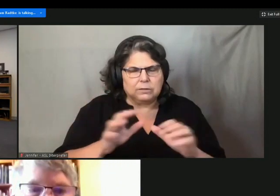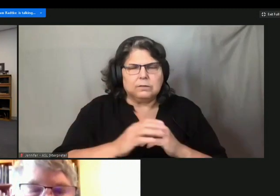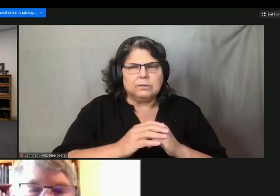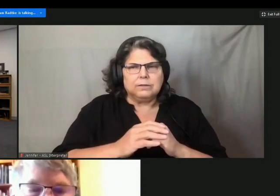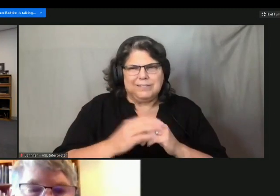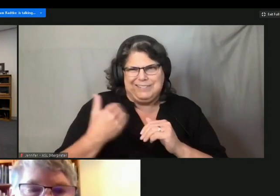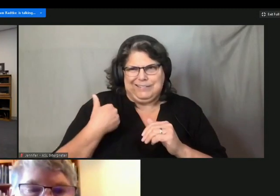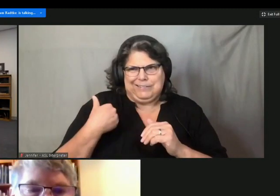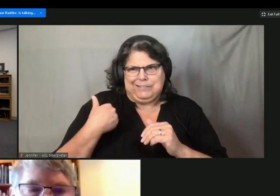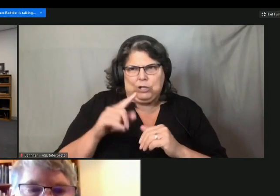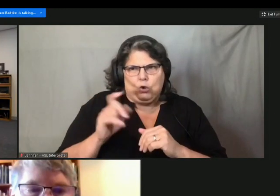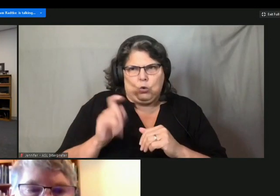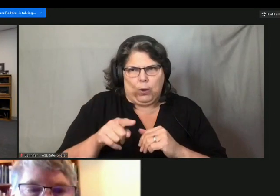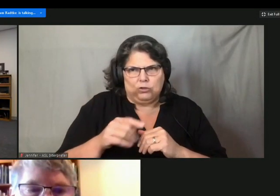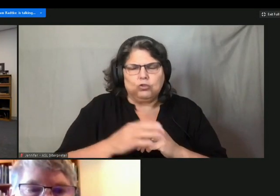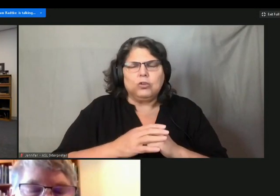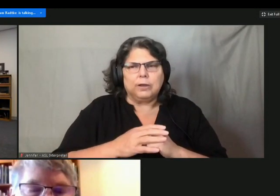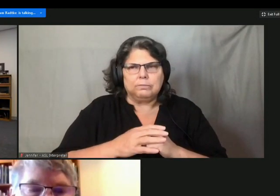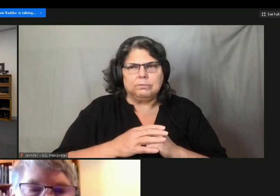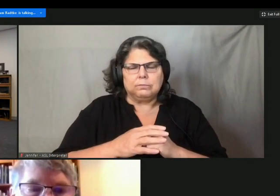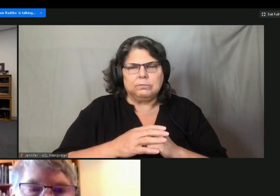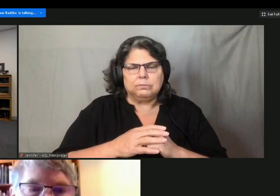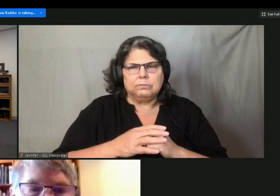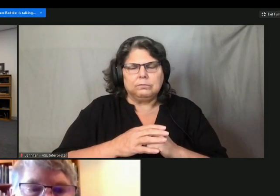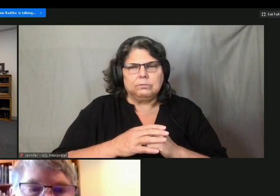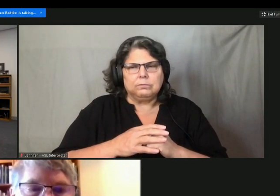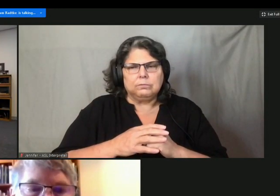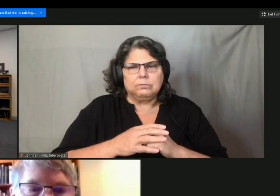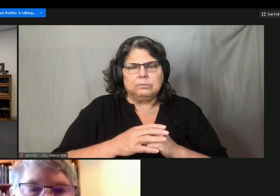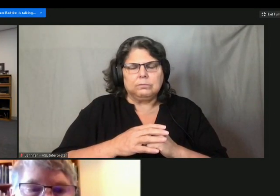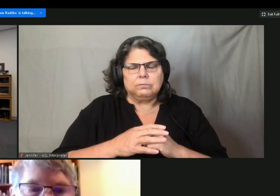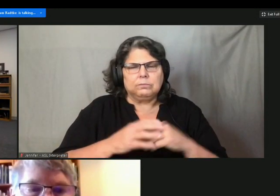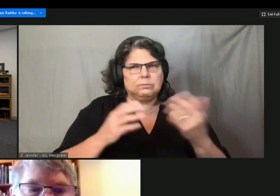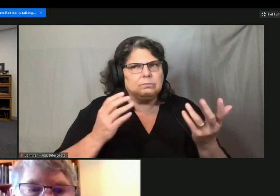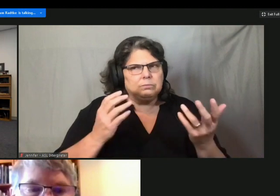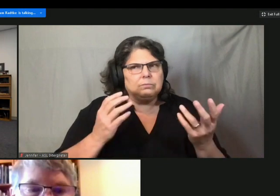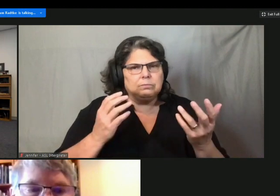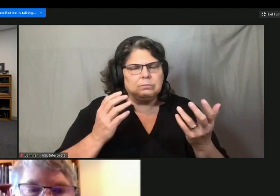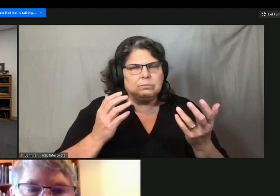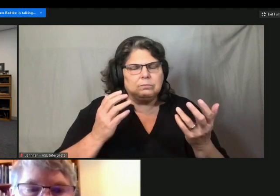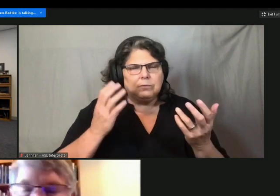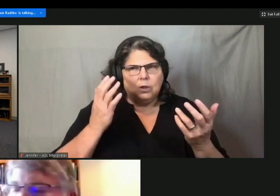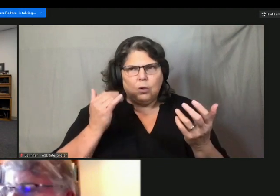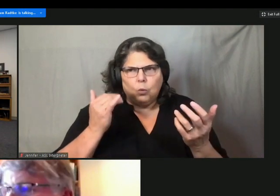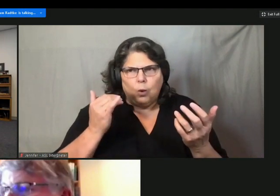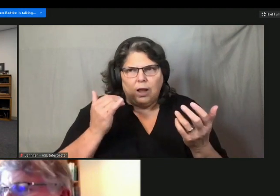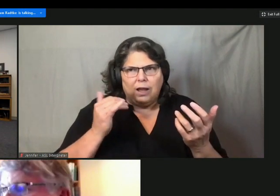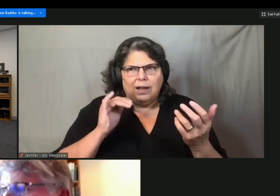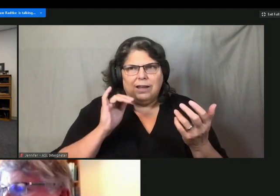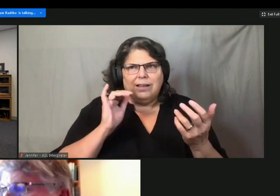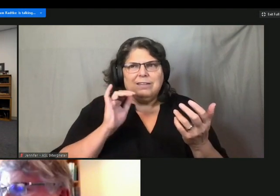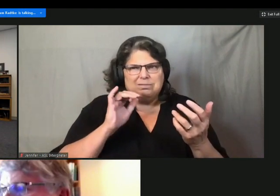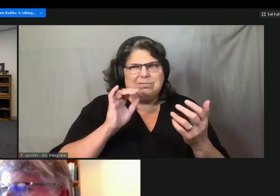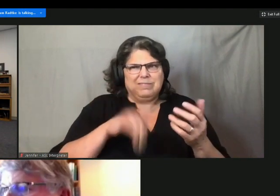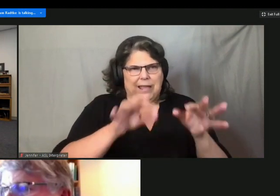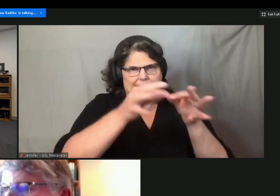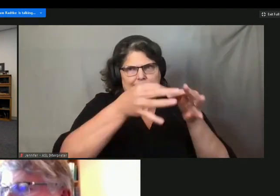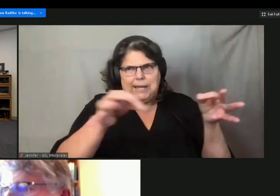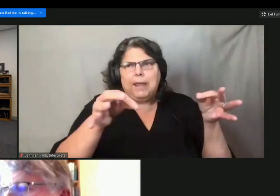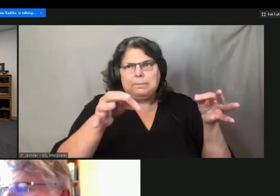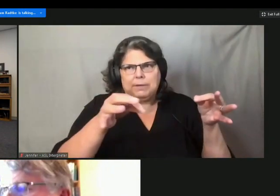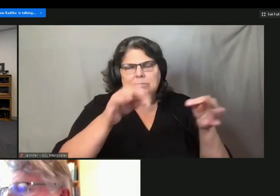last question and why that statement was included in